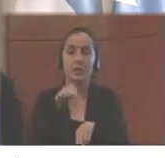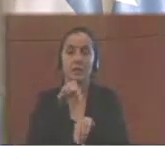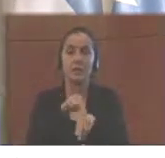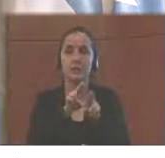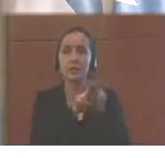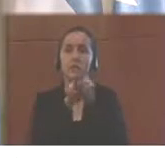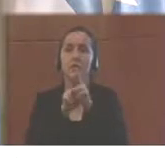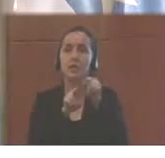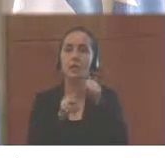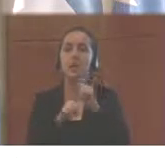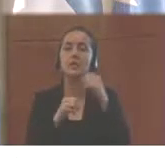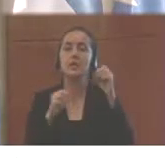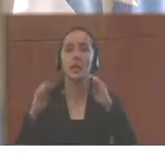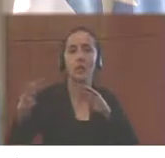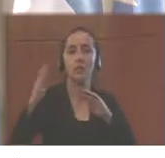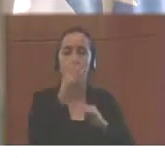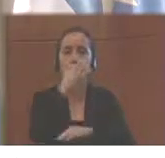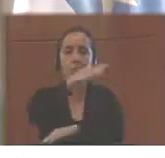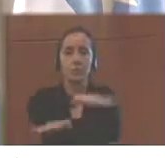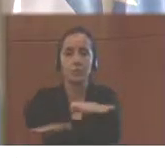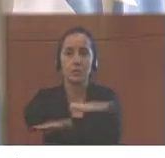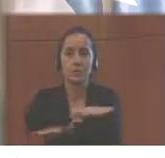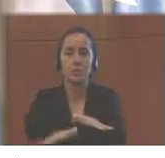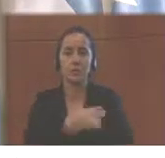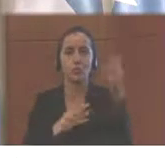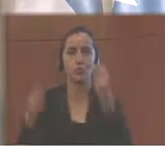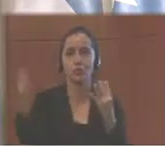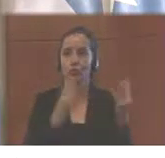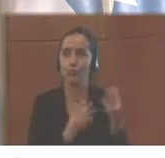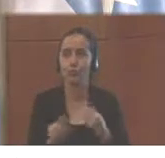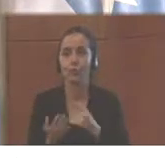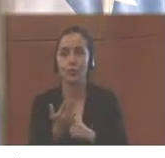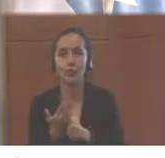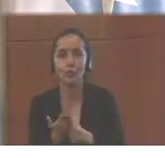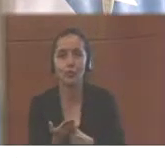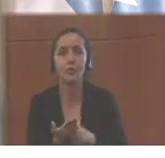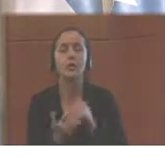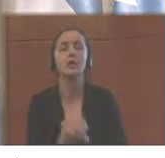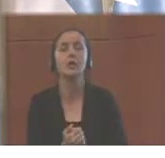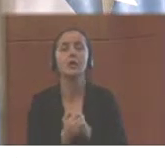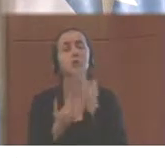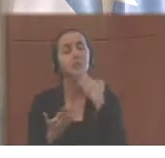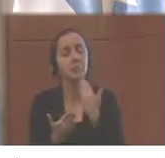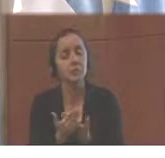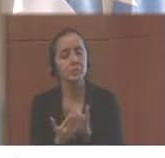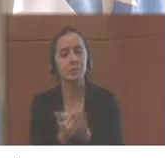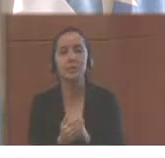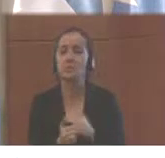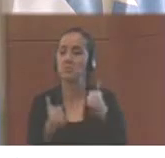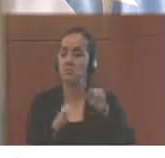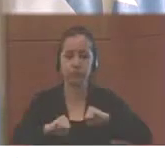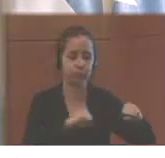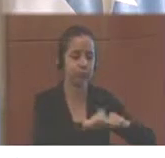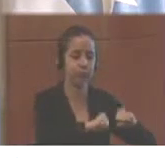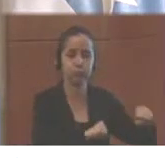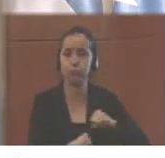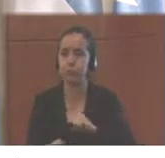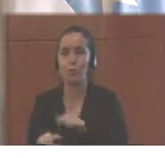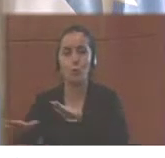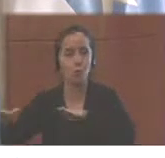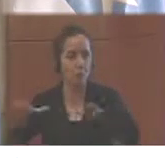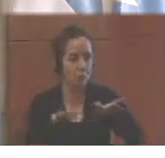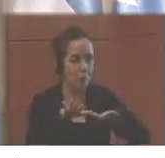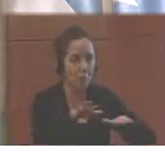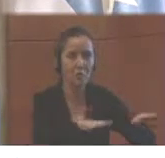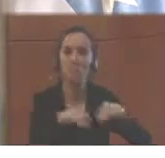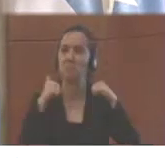UNISDR who are participating at the fourth regional platform for disaster risk reduction of the Americas. Thank you to all the